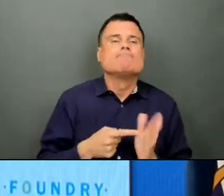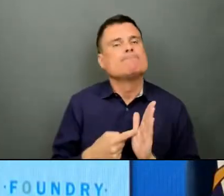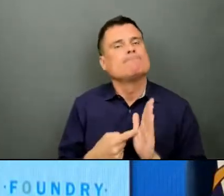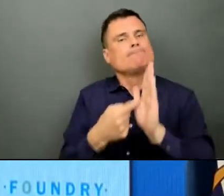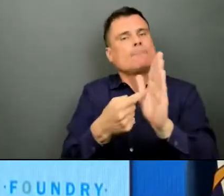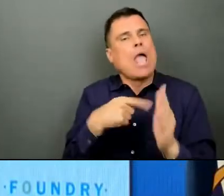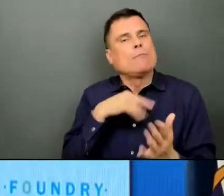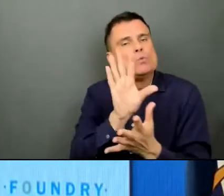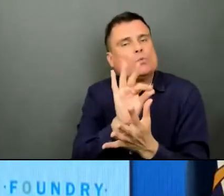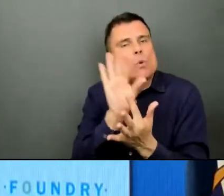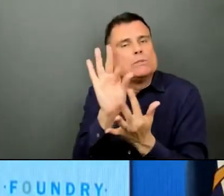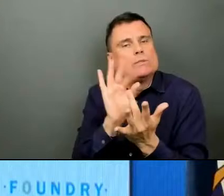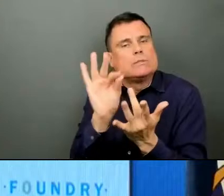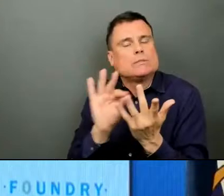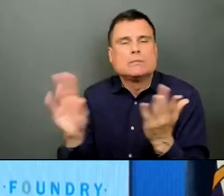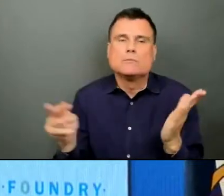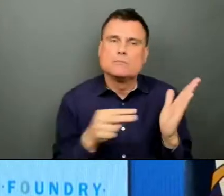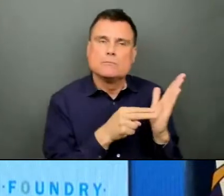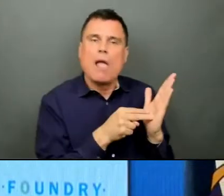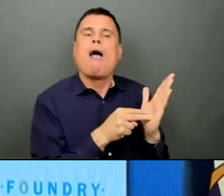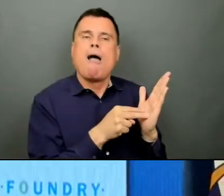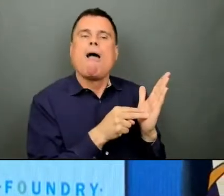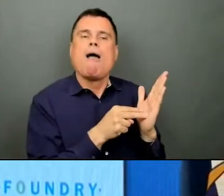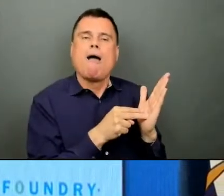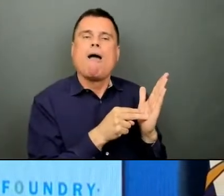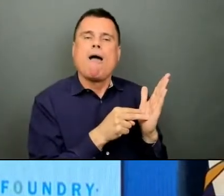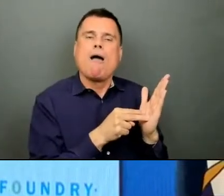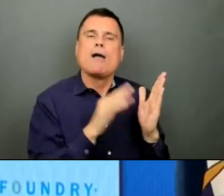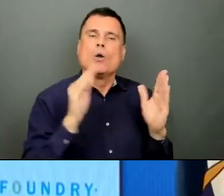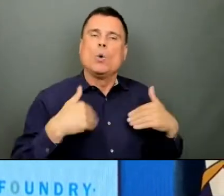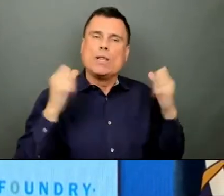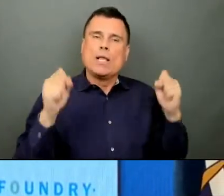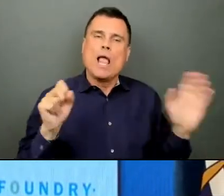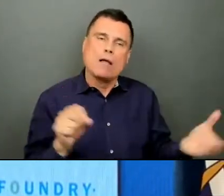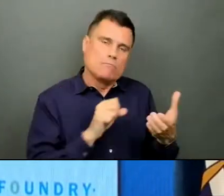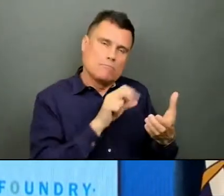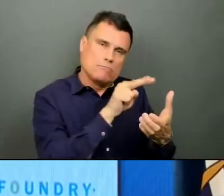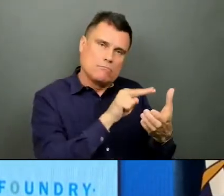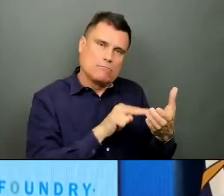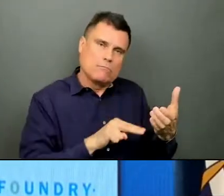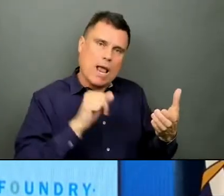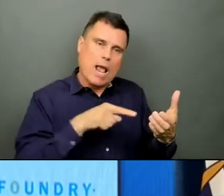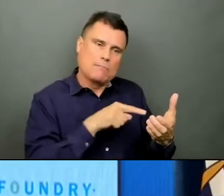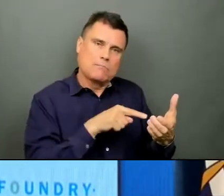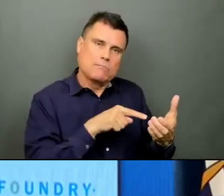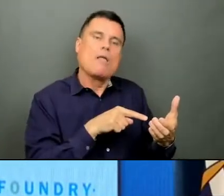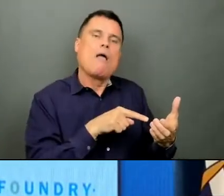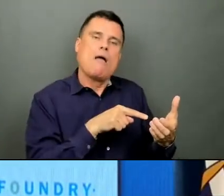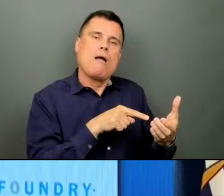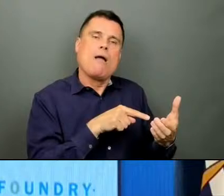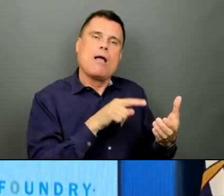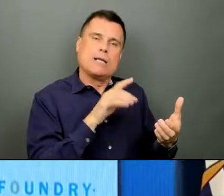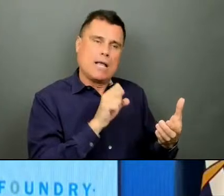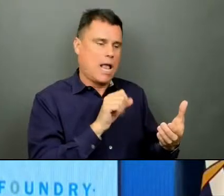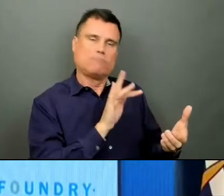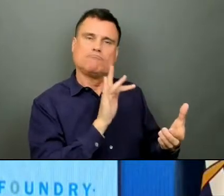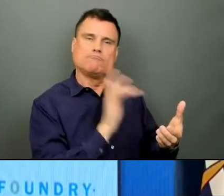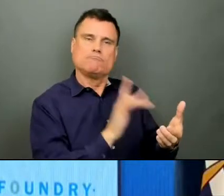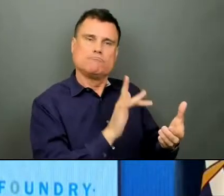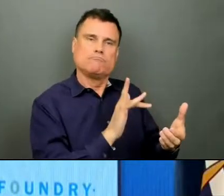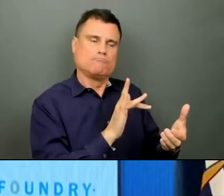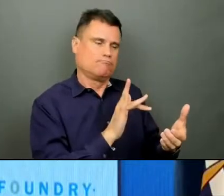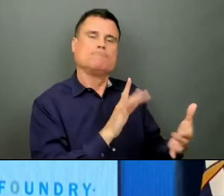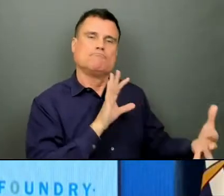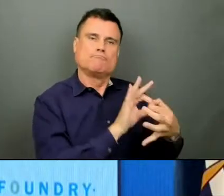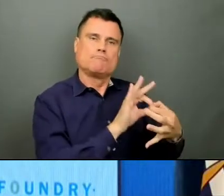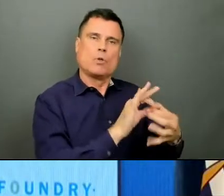their preference of who it is that they want to receive support and treatment and counseling from. Diversity is